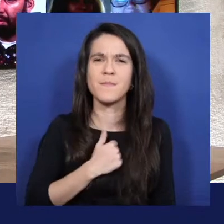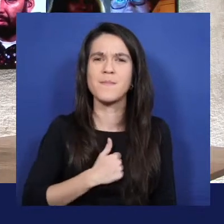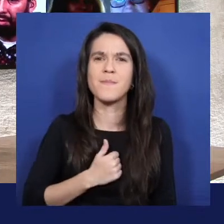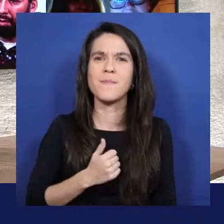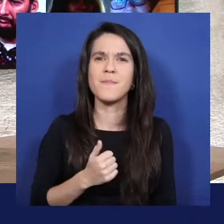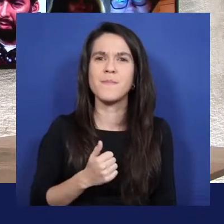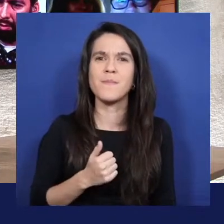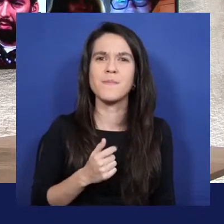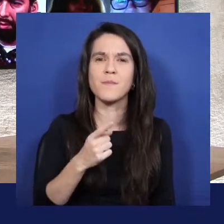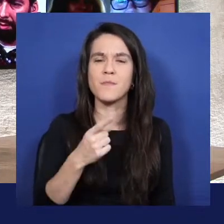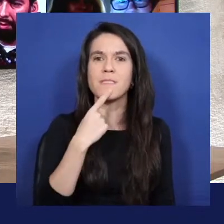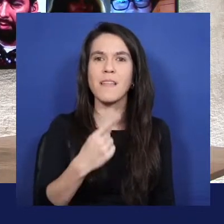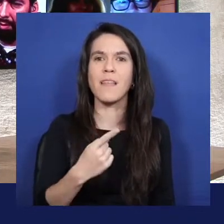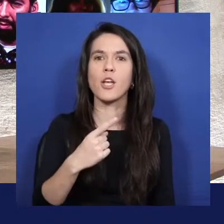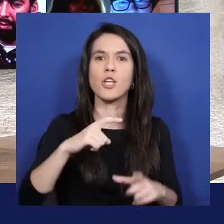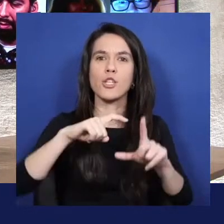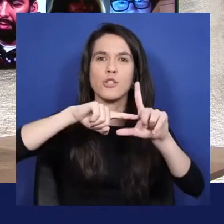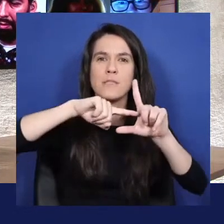Yeah.